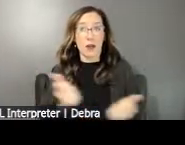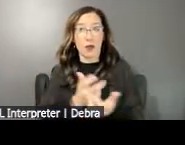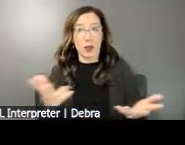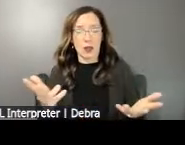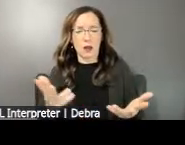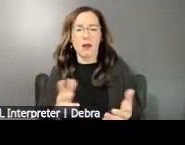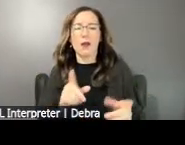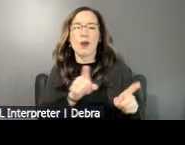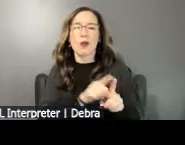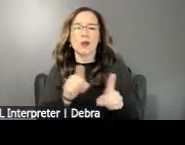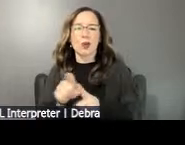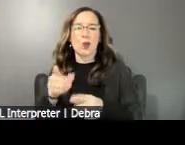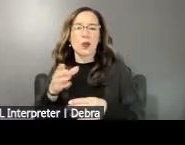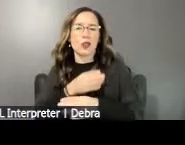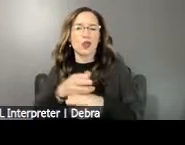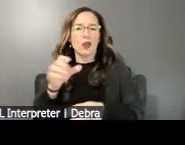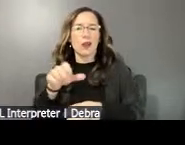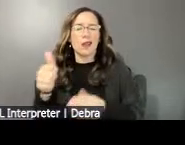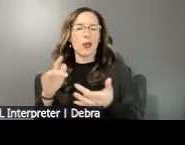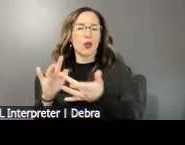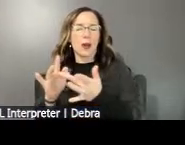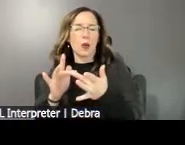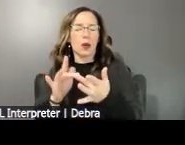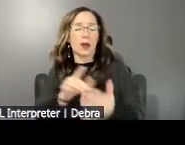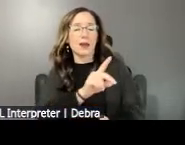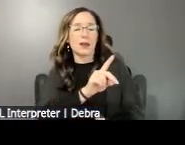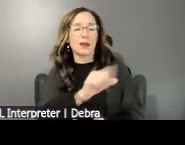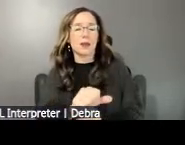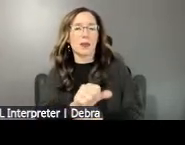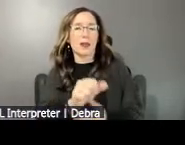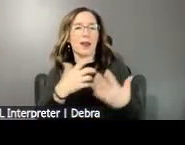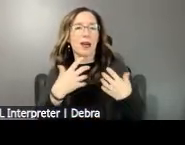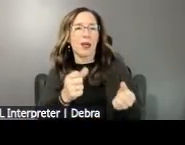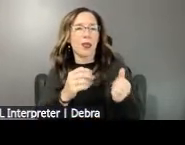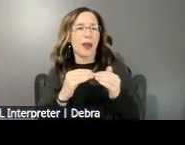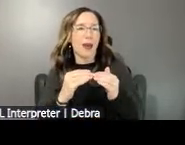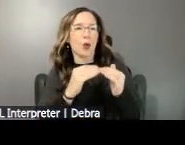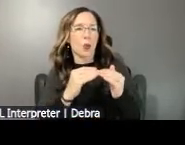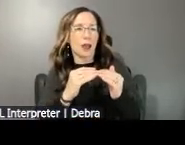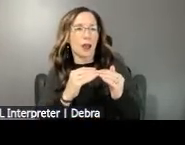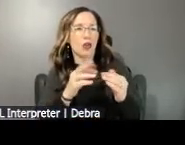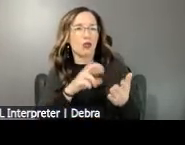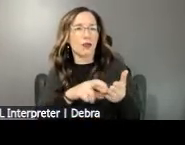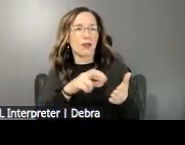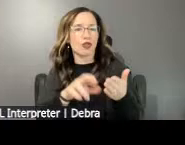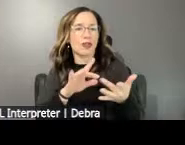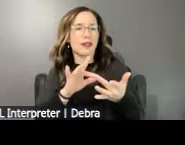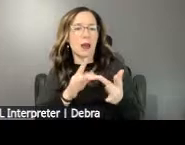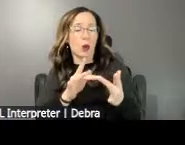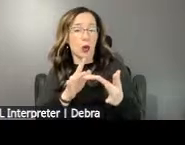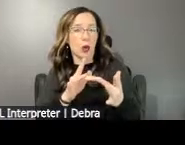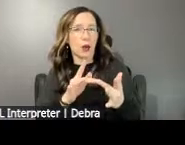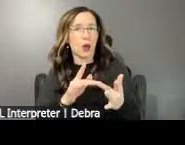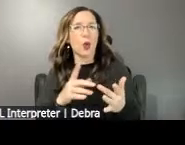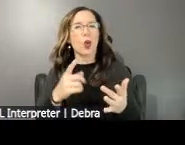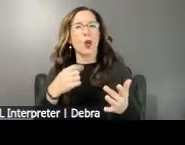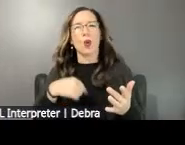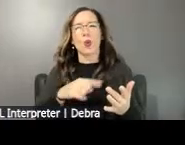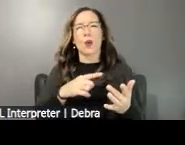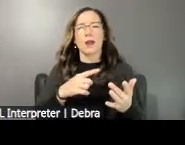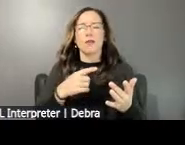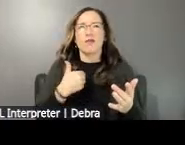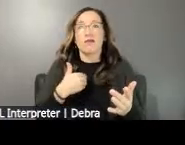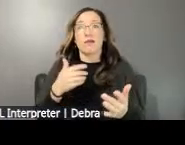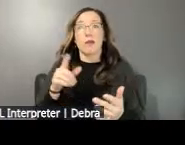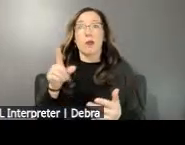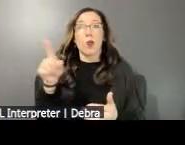to share another network, the Disability Health Equity Research Network. We are over